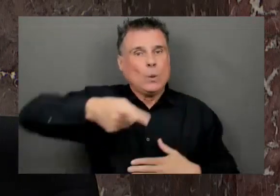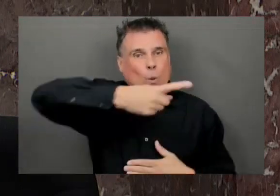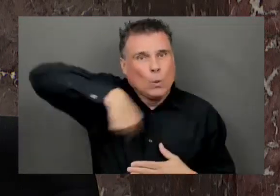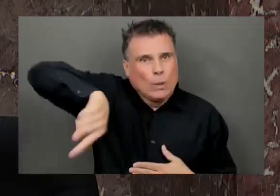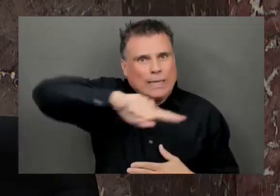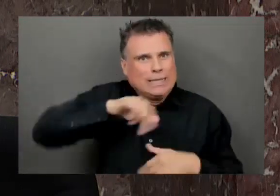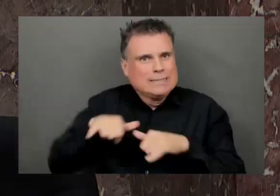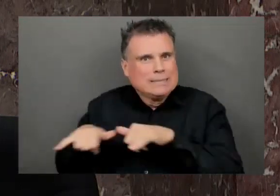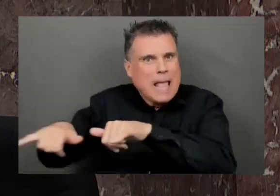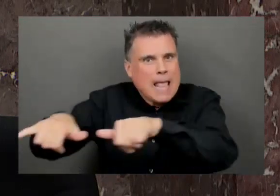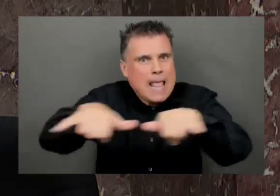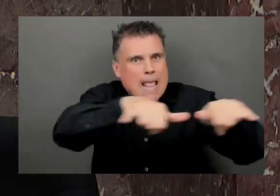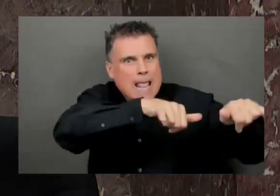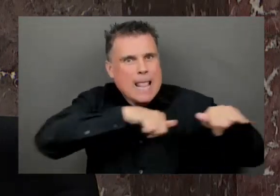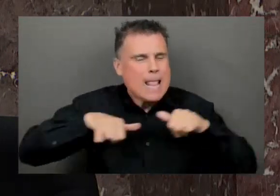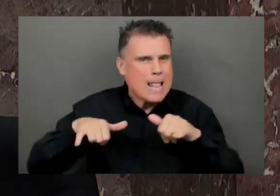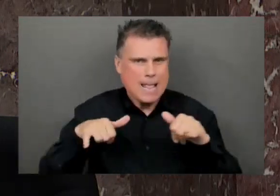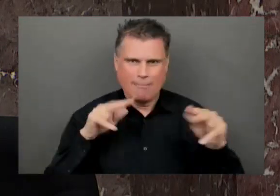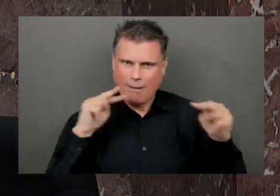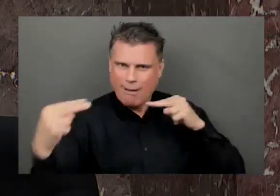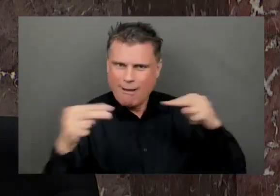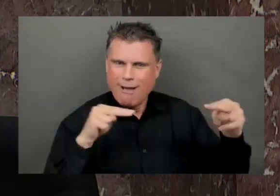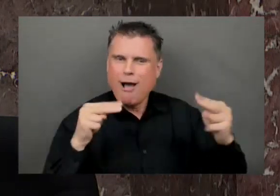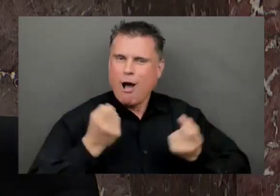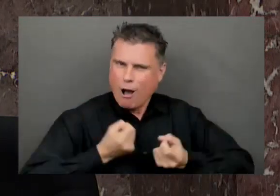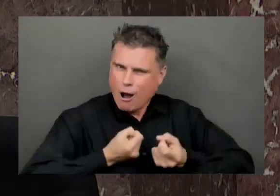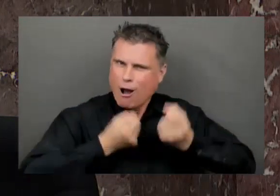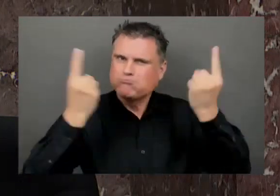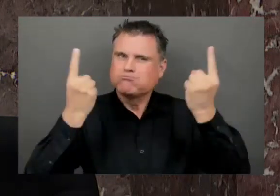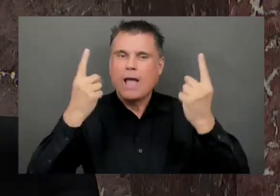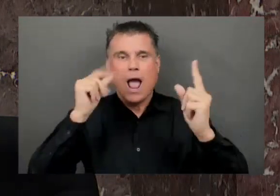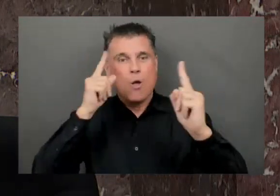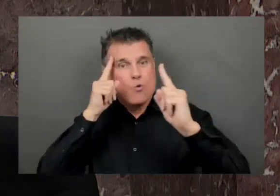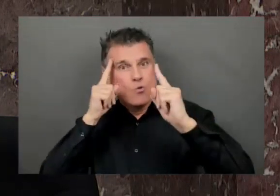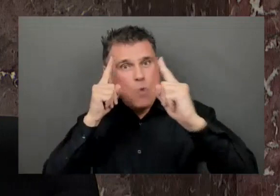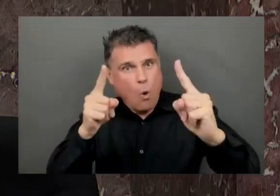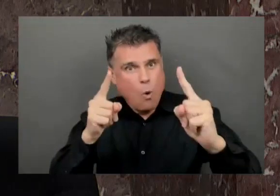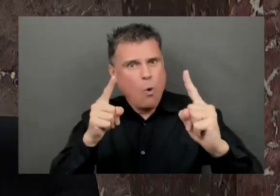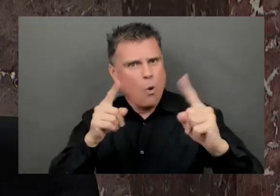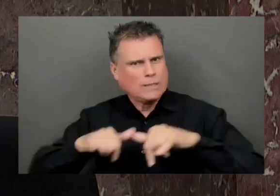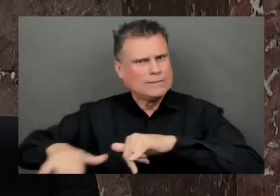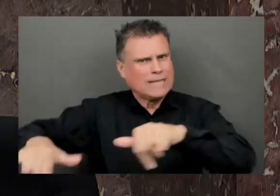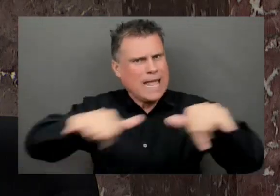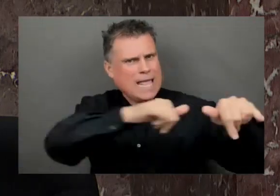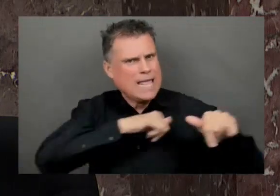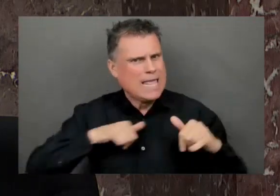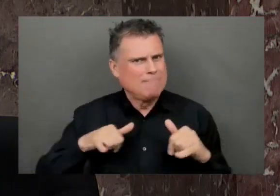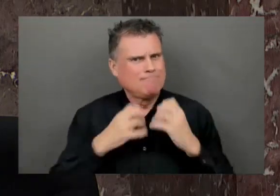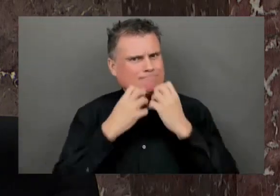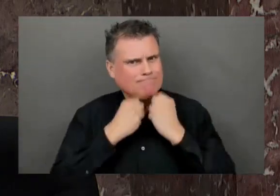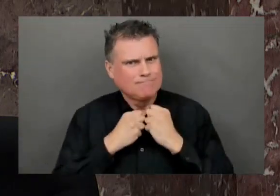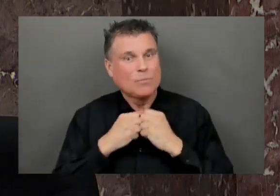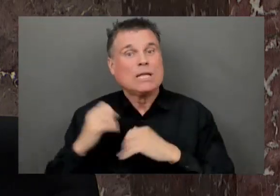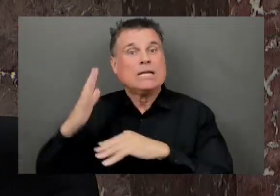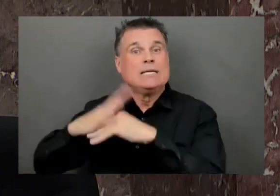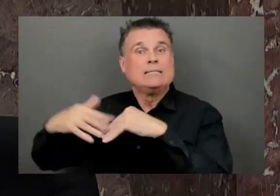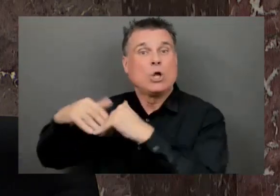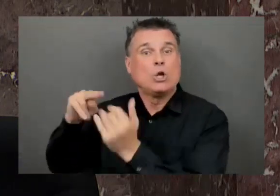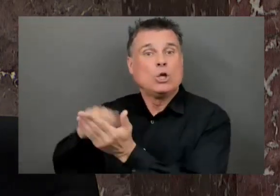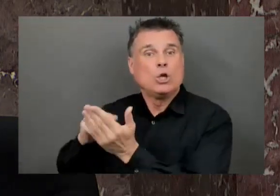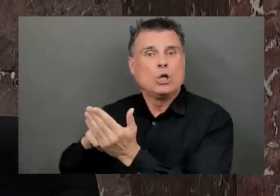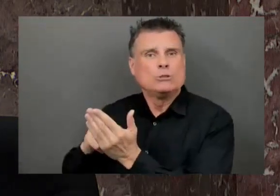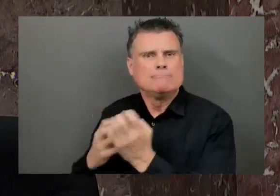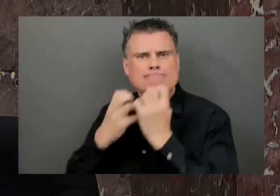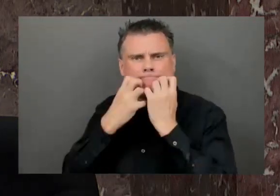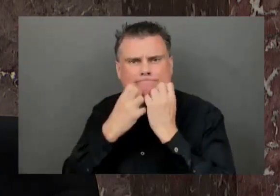somehow. Indigenous nurses play a critical role in BC's healthcare system for the care they provide to the people and the perspective